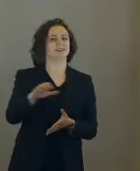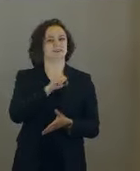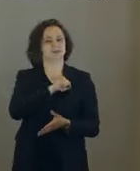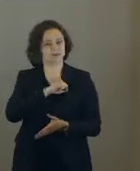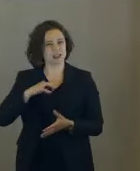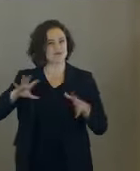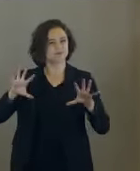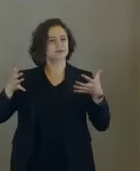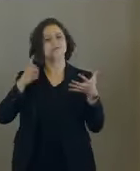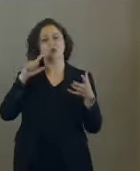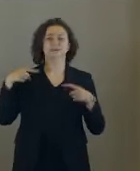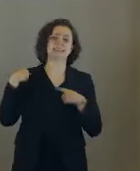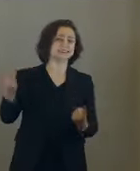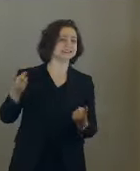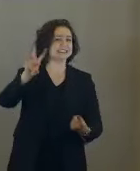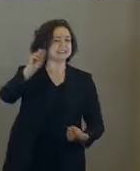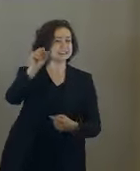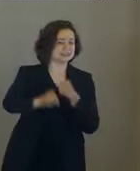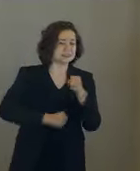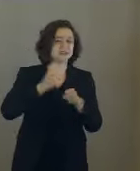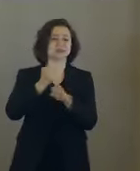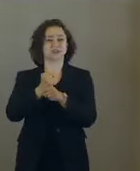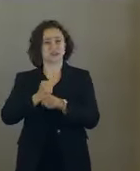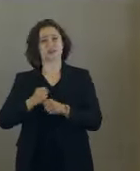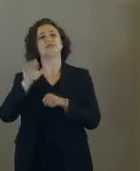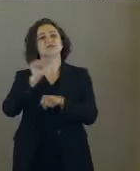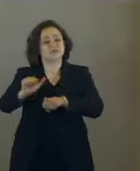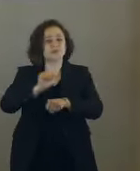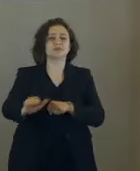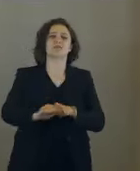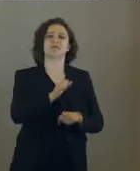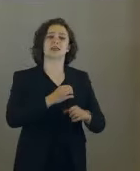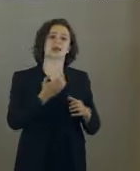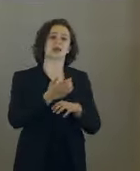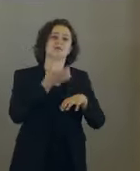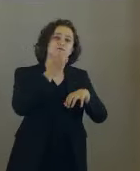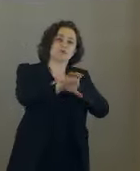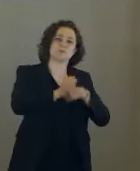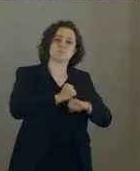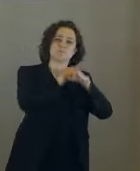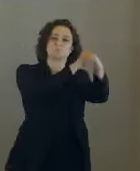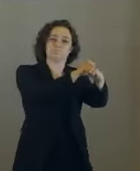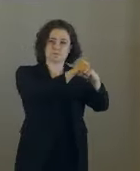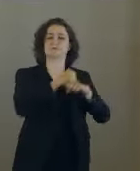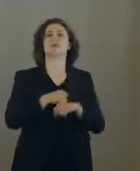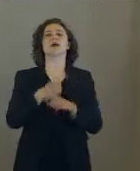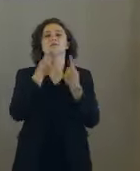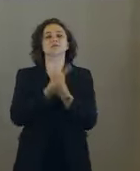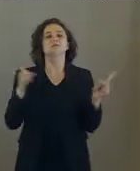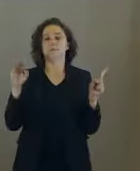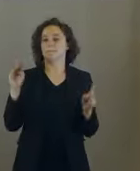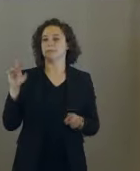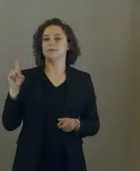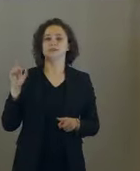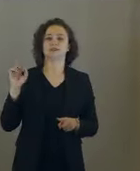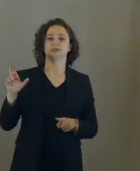for its 60 years of leadership and vigorous enforcement of protections against discrimination. And it is further proclaimed that the Michigan Civil